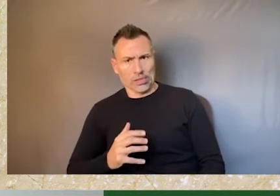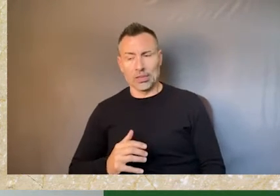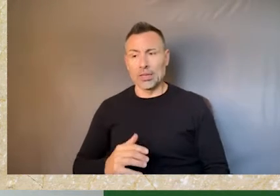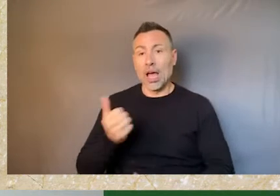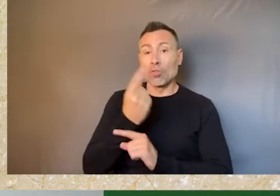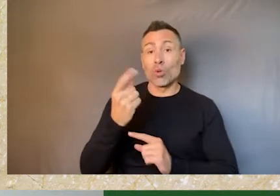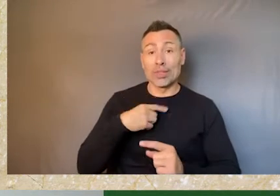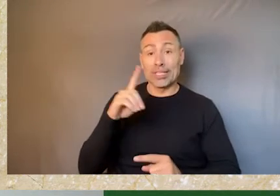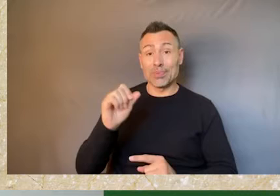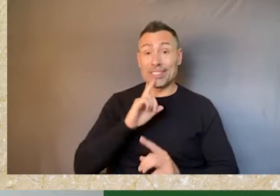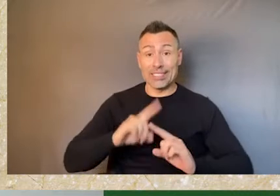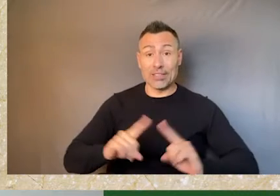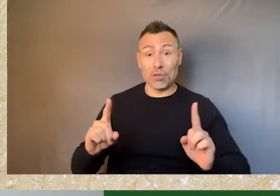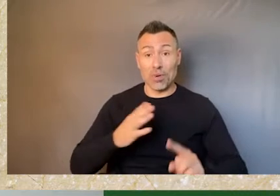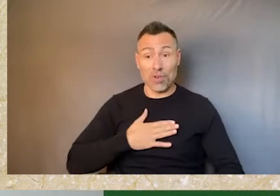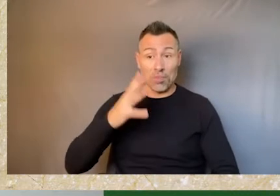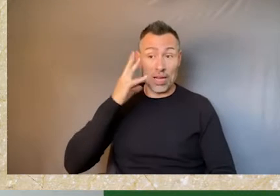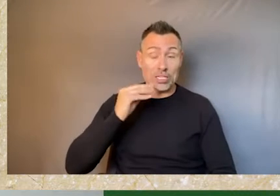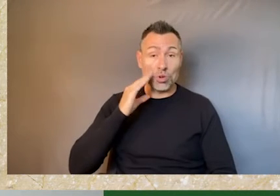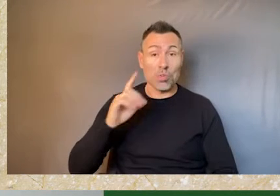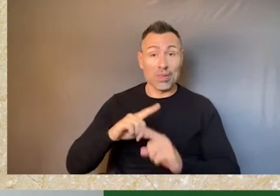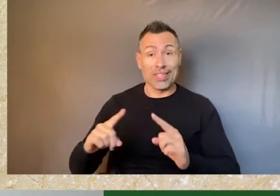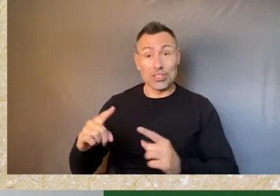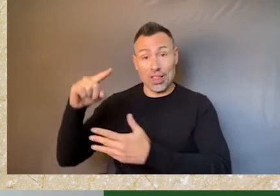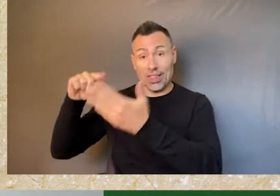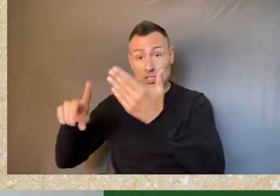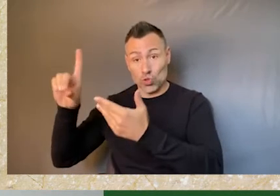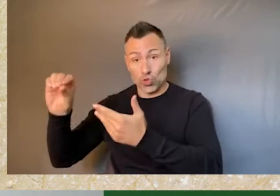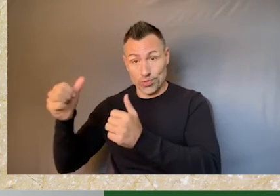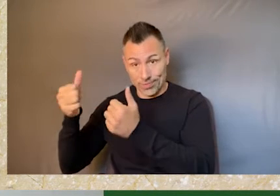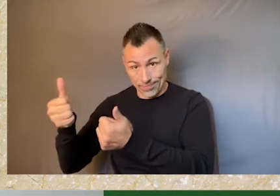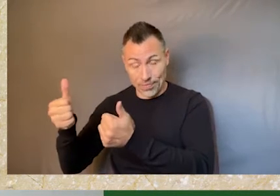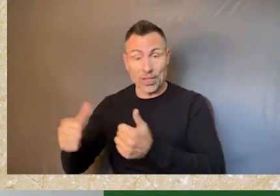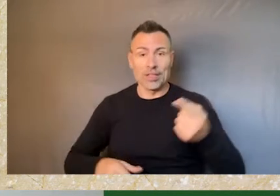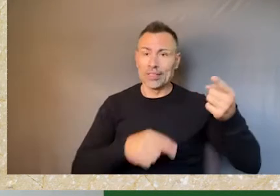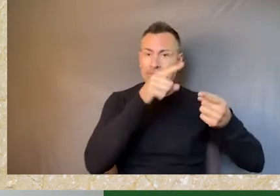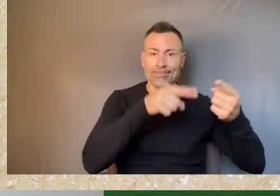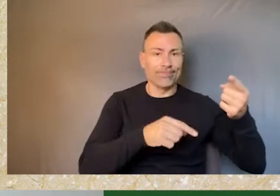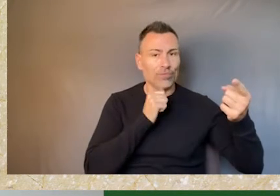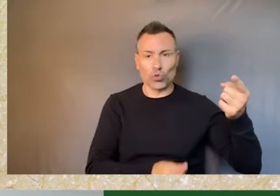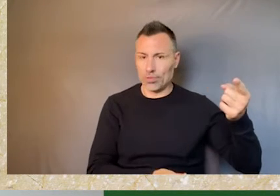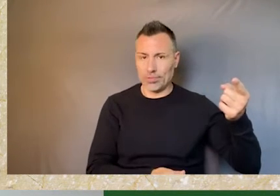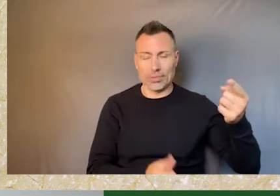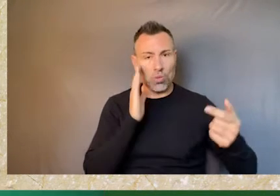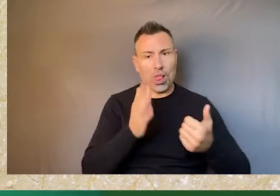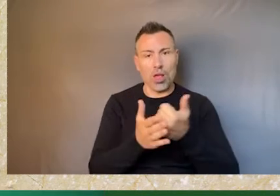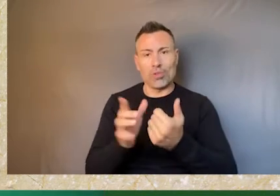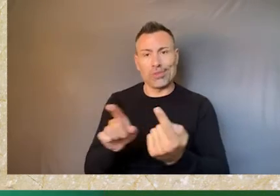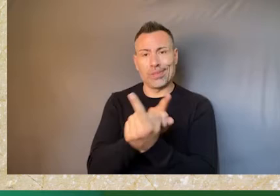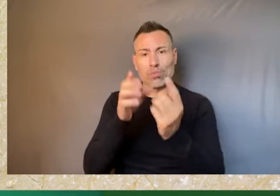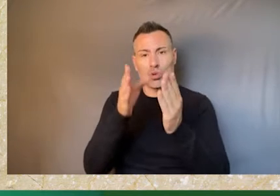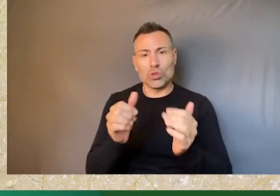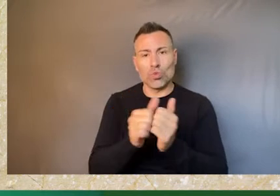is different, but from my experience, here's a list of do's and don'ts that should help you the next time you meet somebody with a disability.